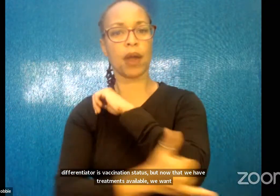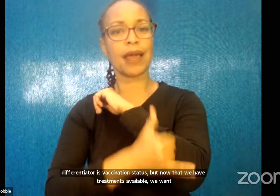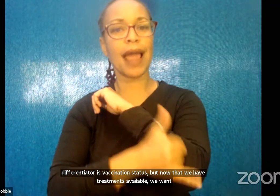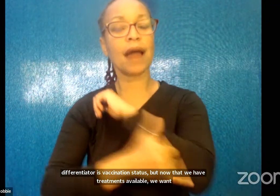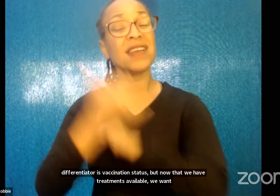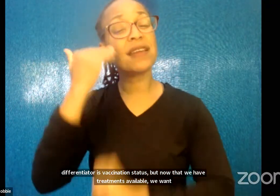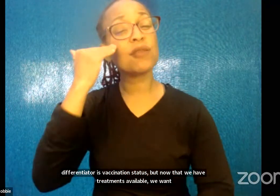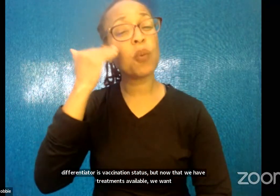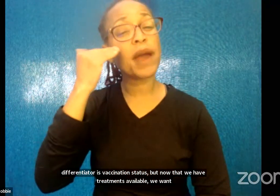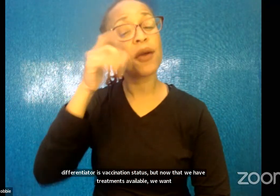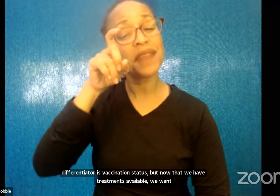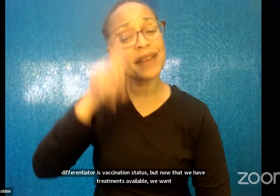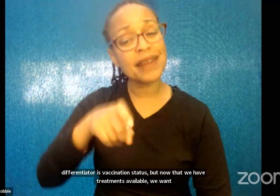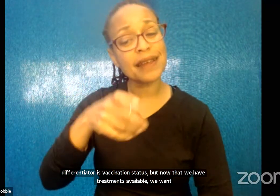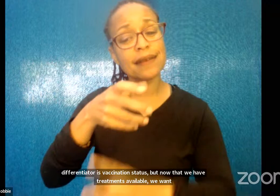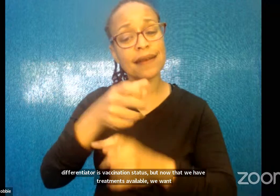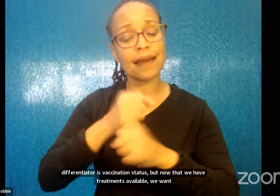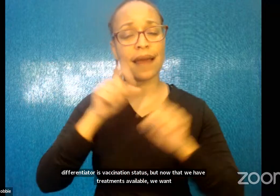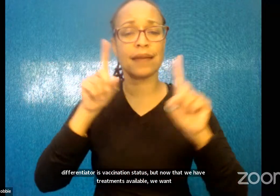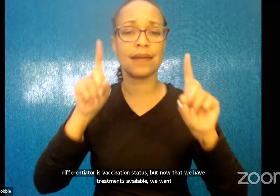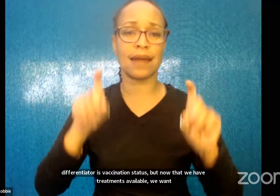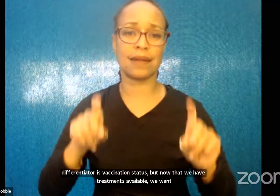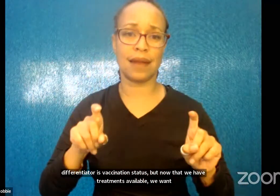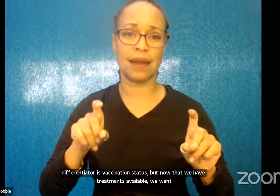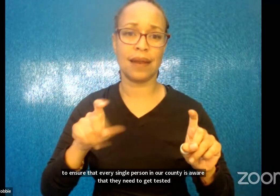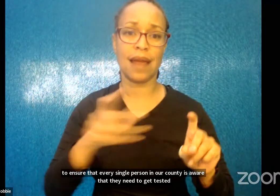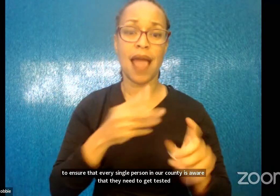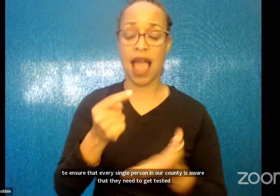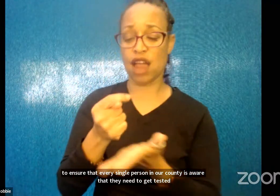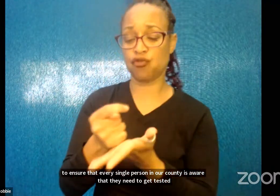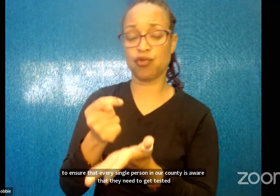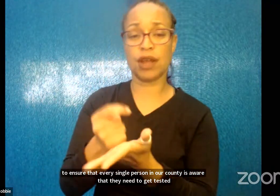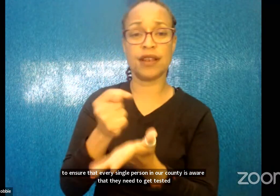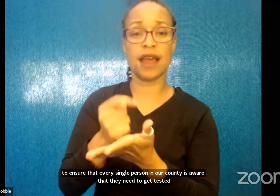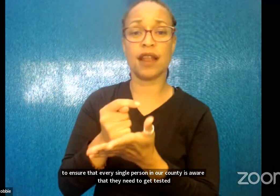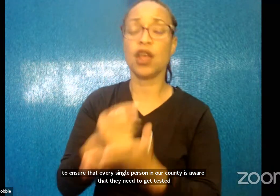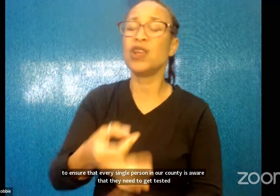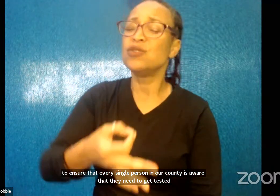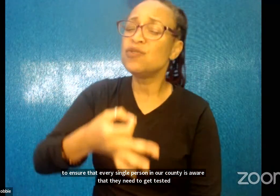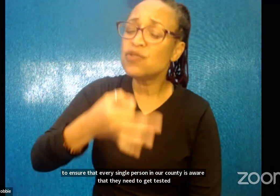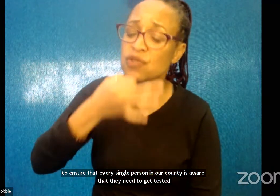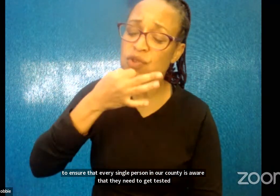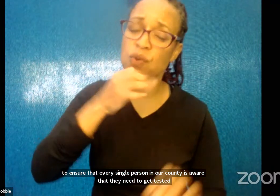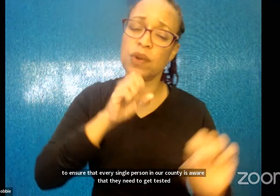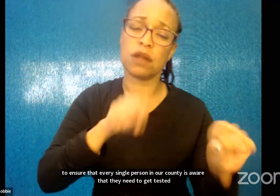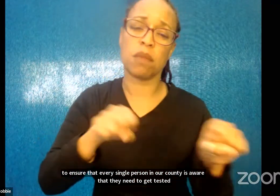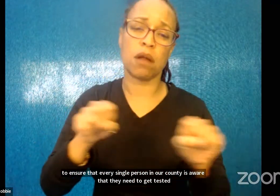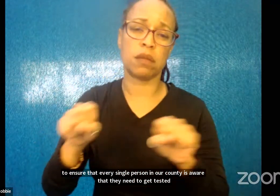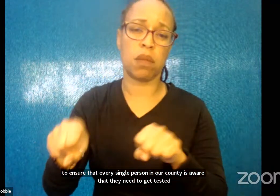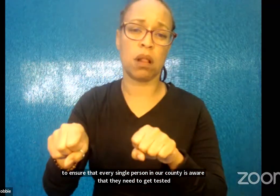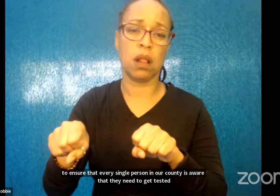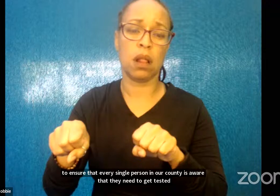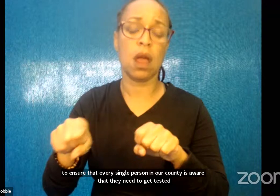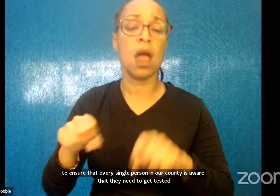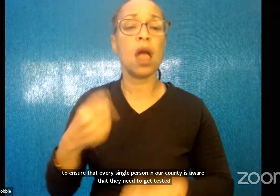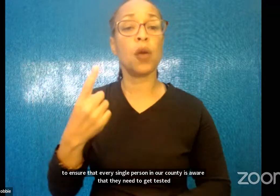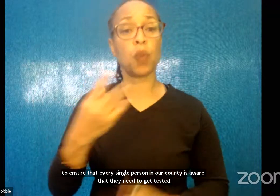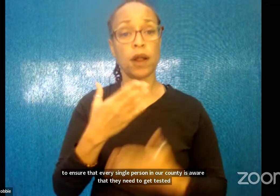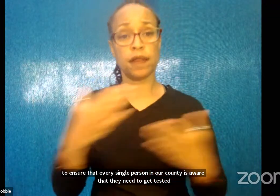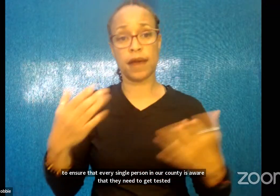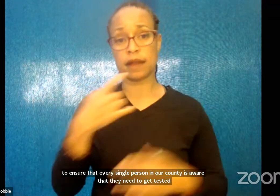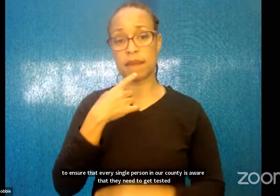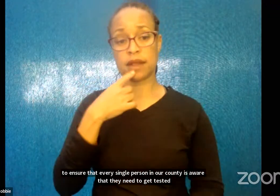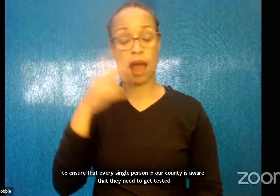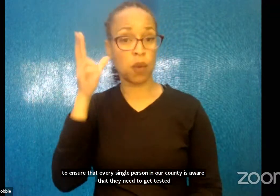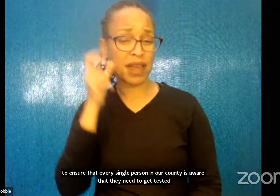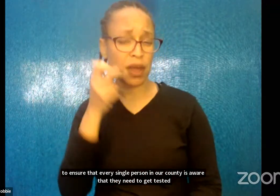get tested and get treated absolutely as soon as possible. And one of the things that I'll say we're hearing and seeing